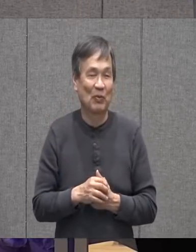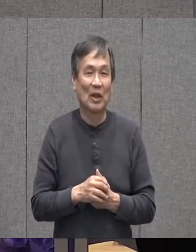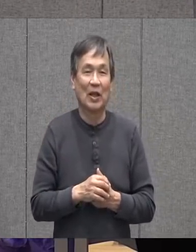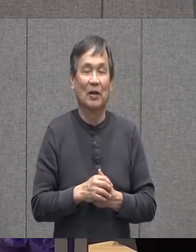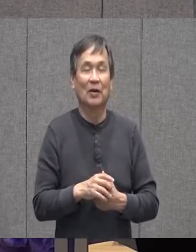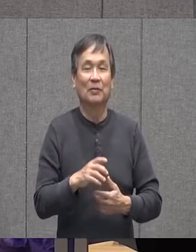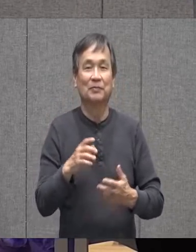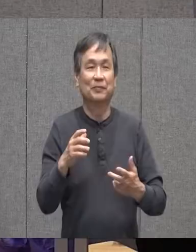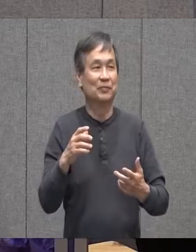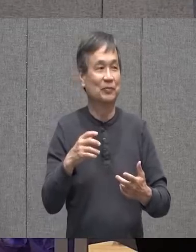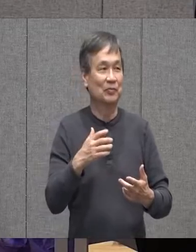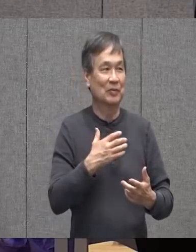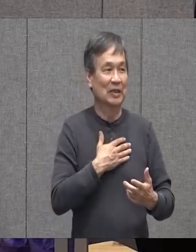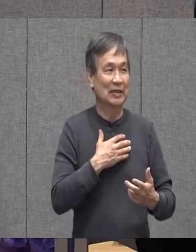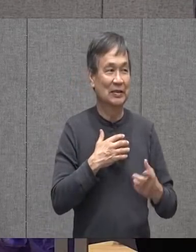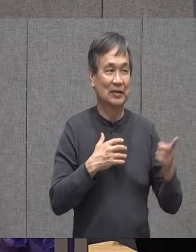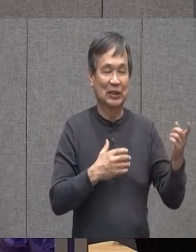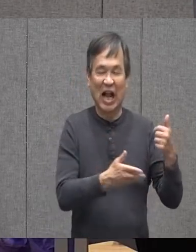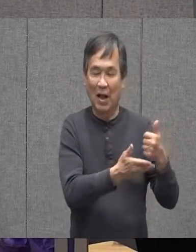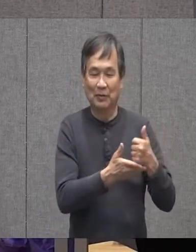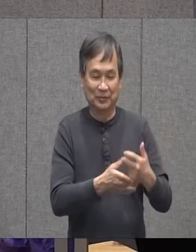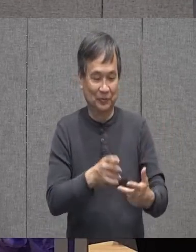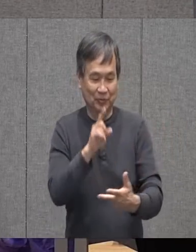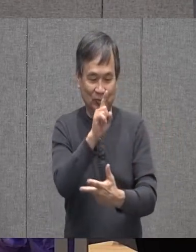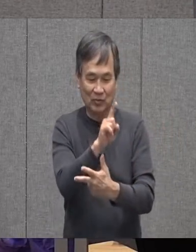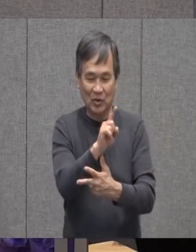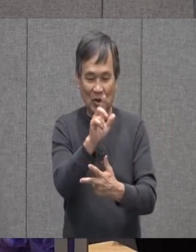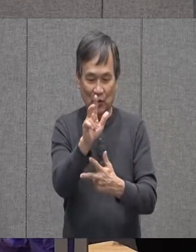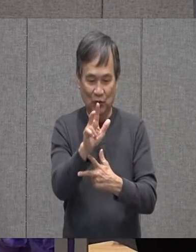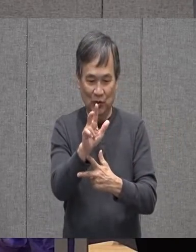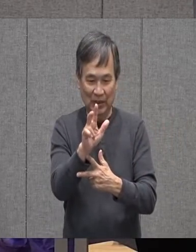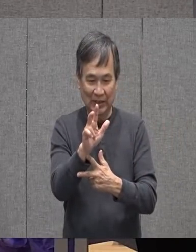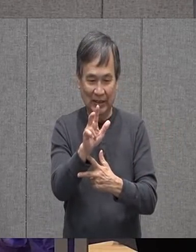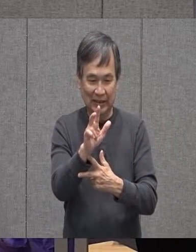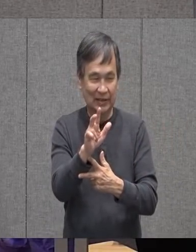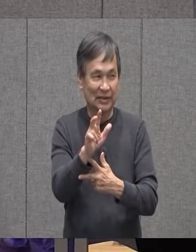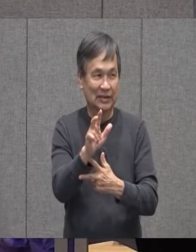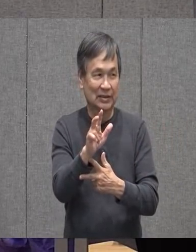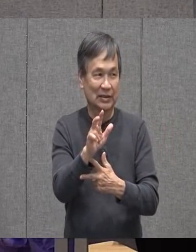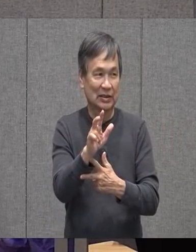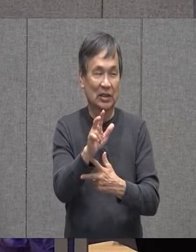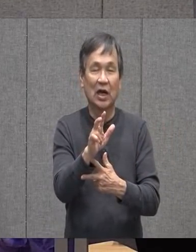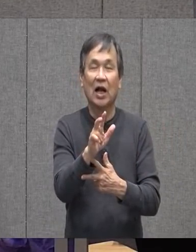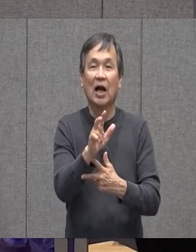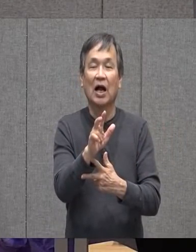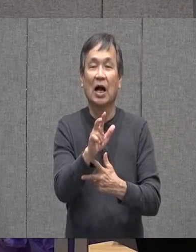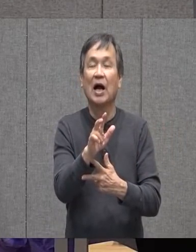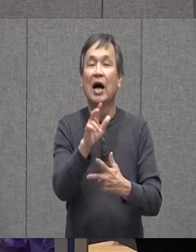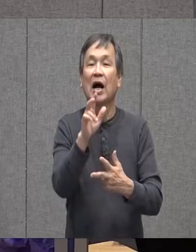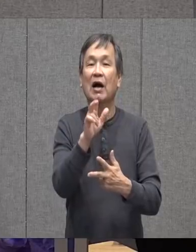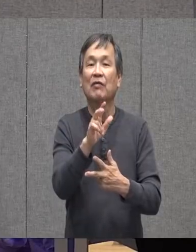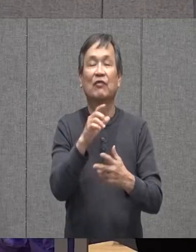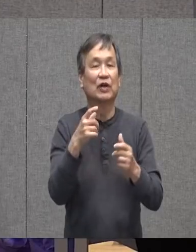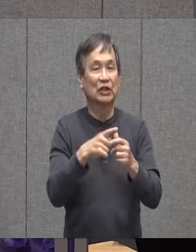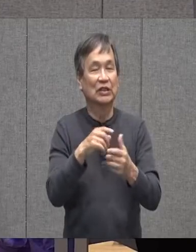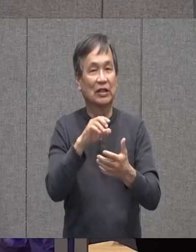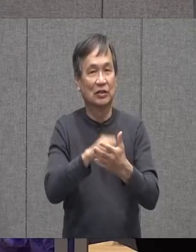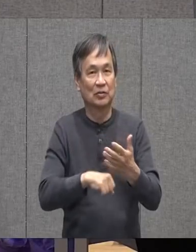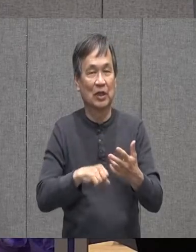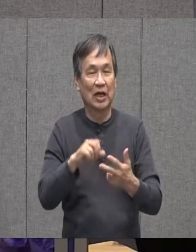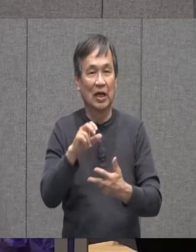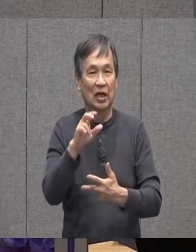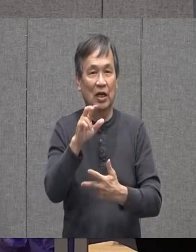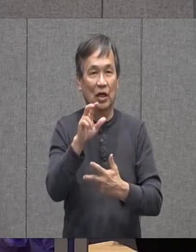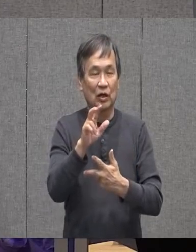So, my clue then is that I'm going to add together, or actually, I'm going to subtract 3, take